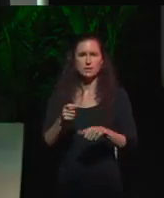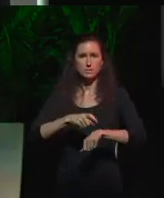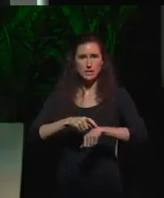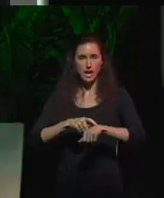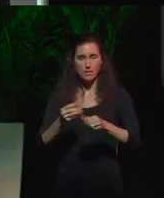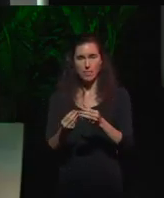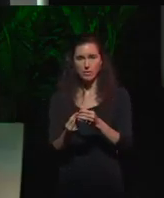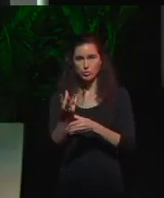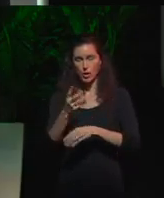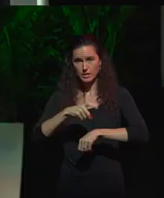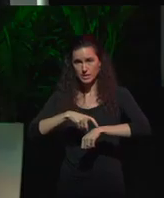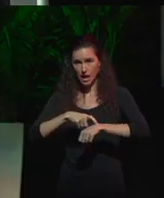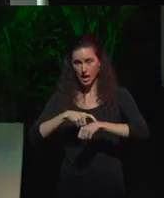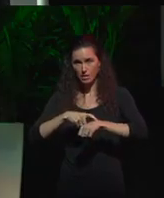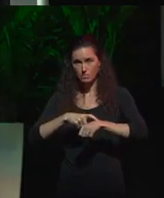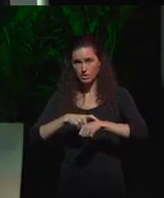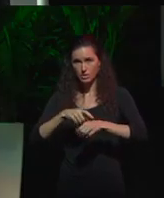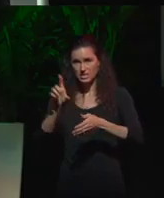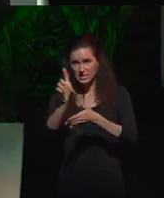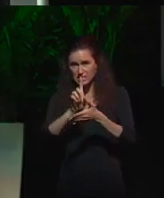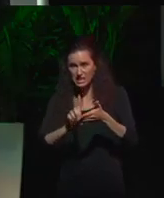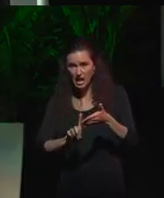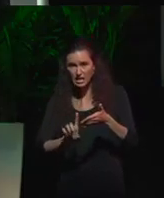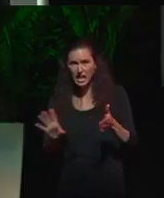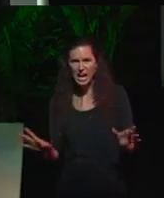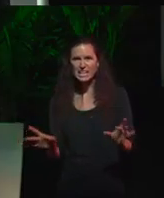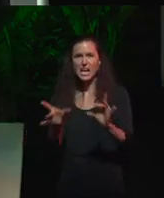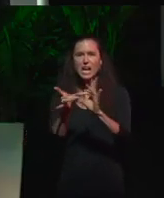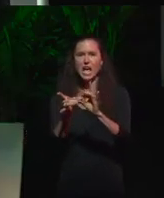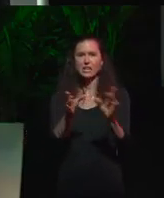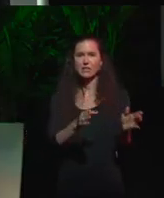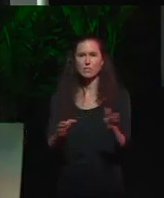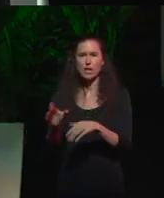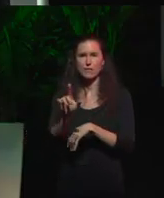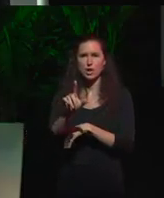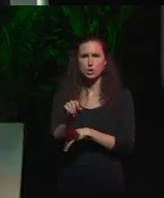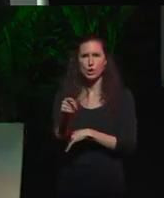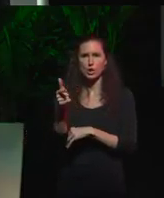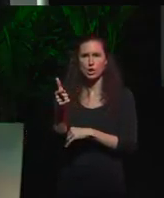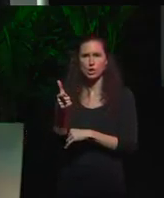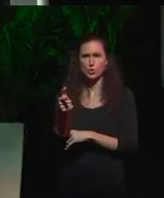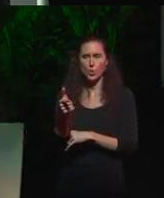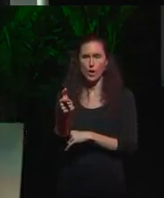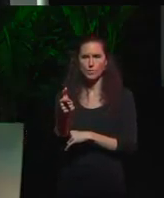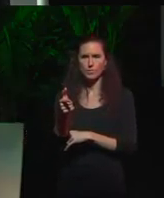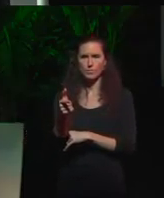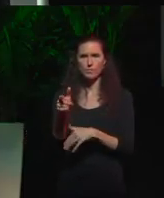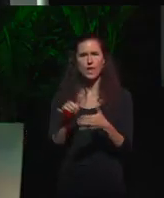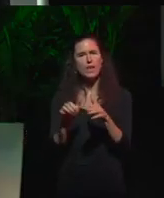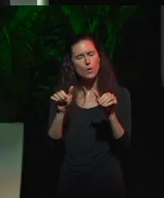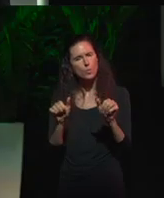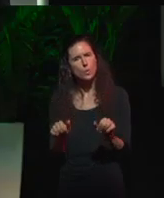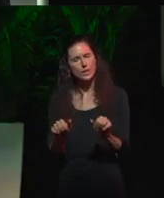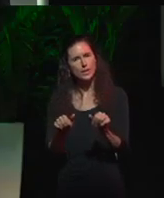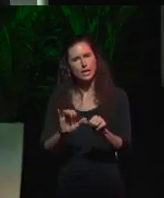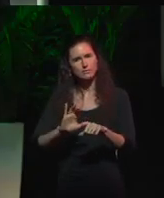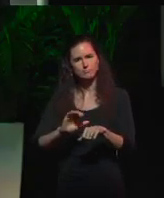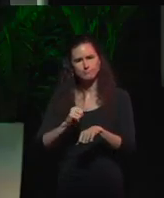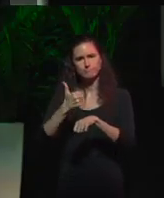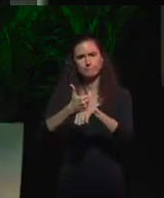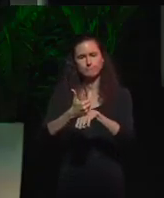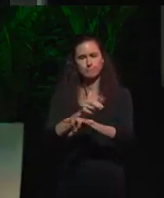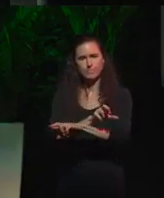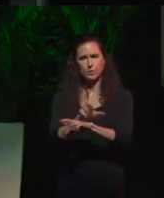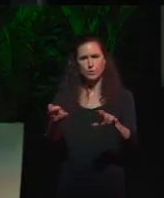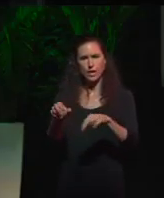spring, designing a connective plan in 2021 that we can execute in